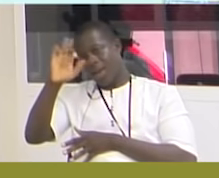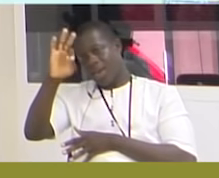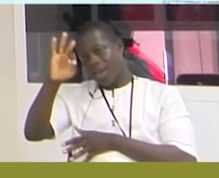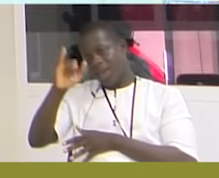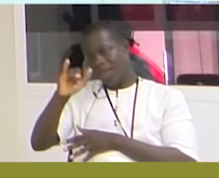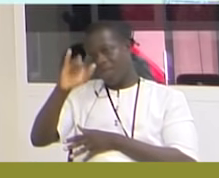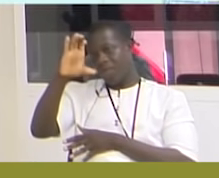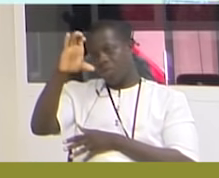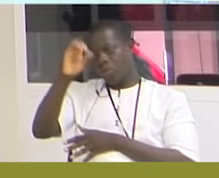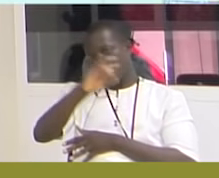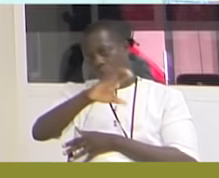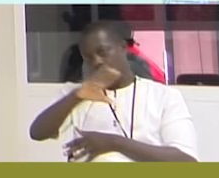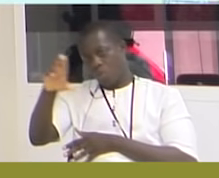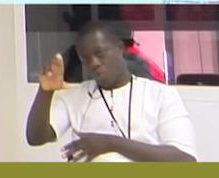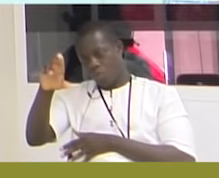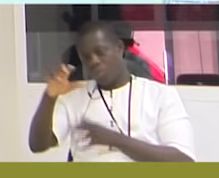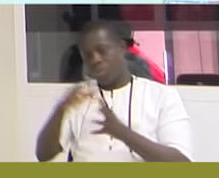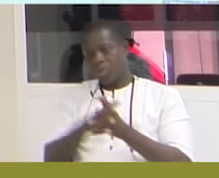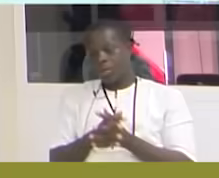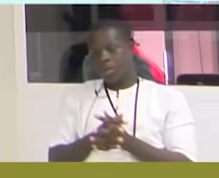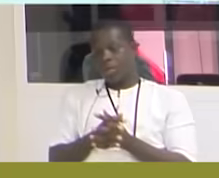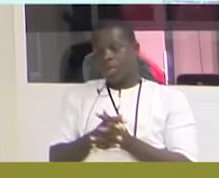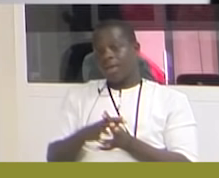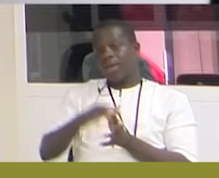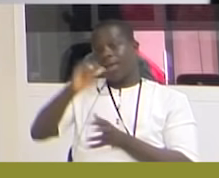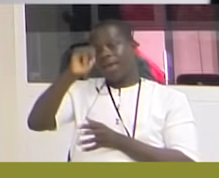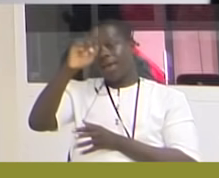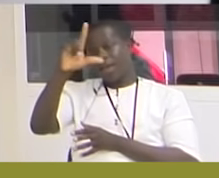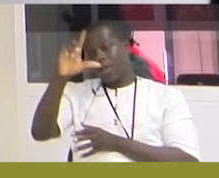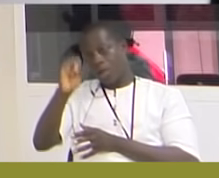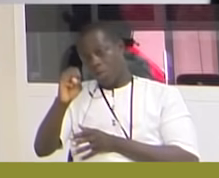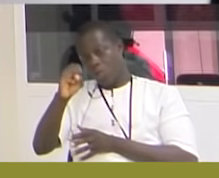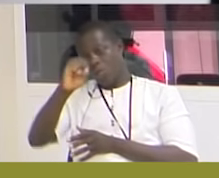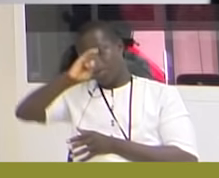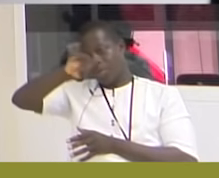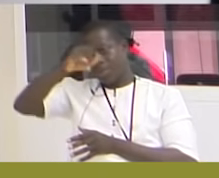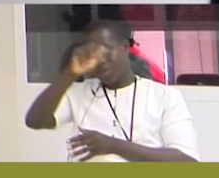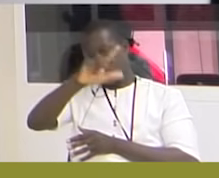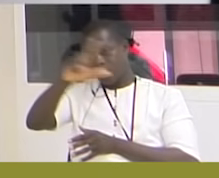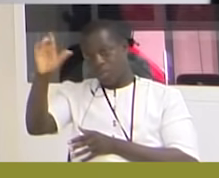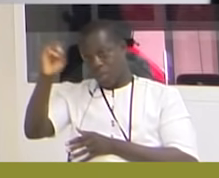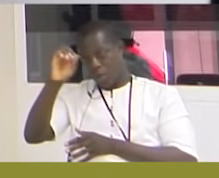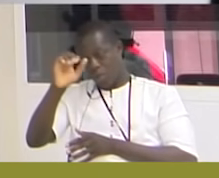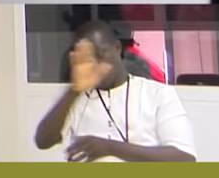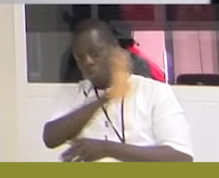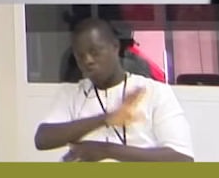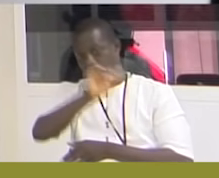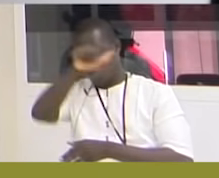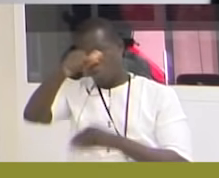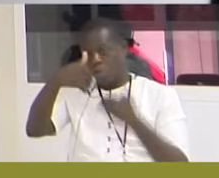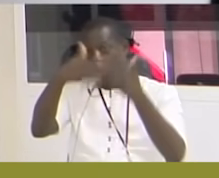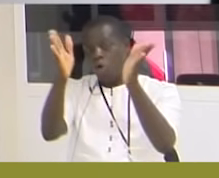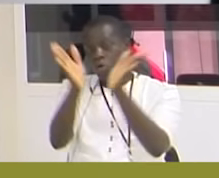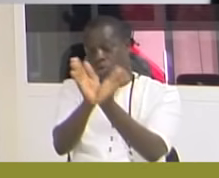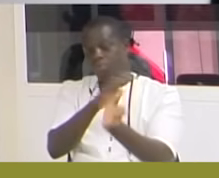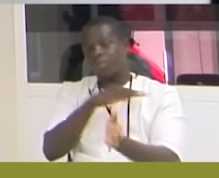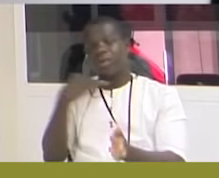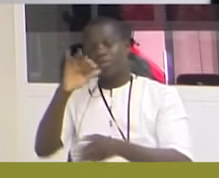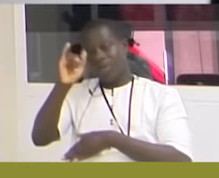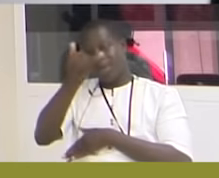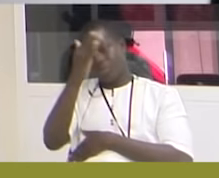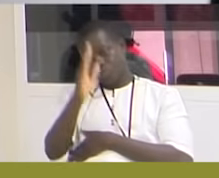bokkanañ ci group bobu. Ilo Jallow was also killed by your group. Ilo Jallow sen group bi ñoko reey. Degala? It's